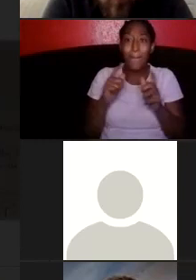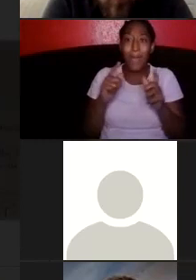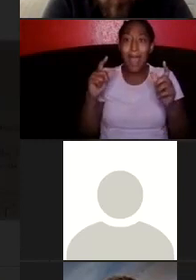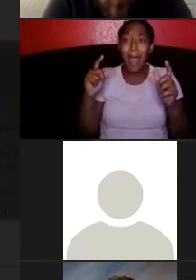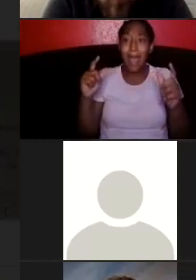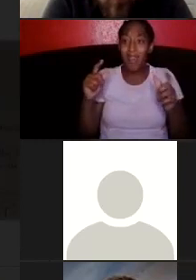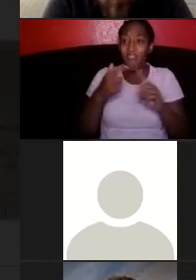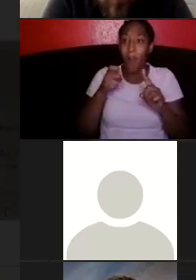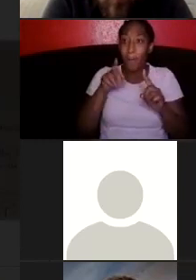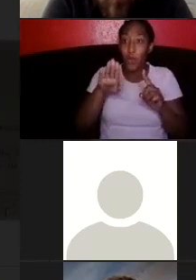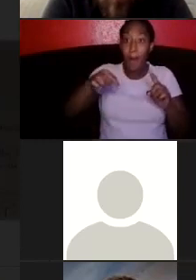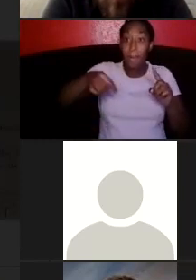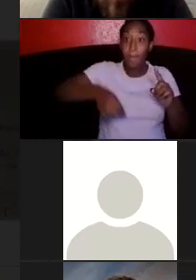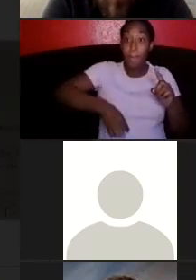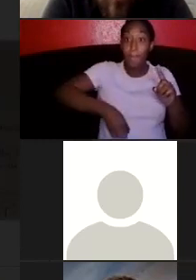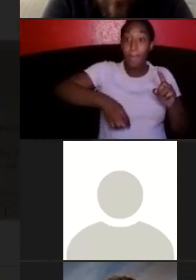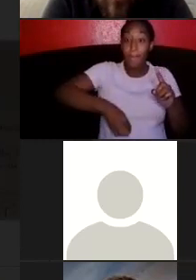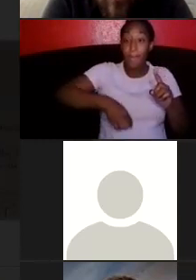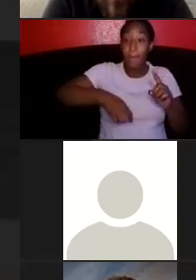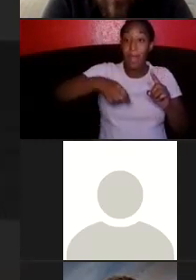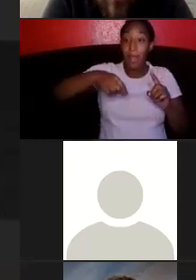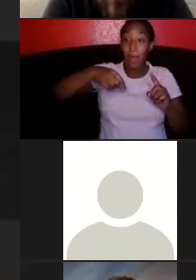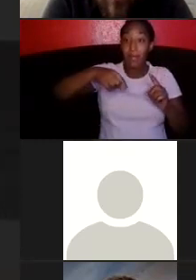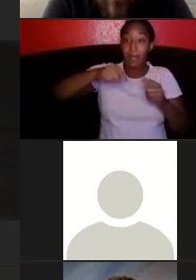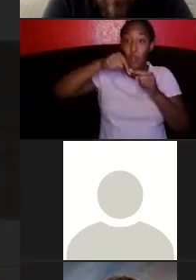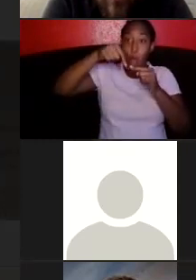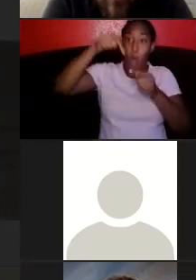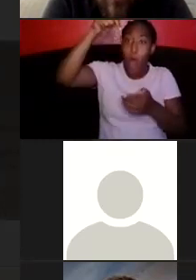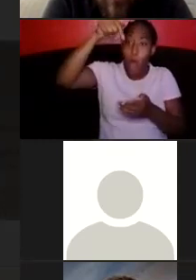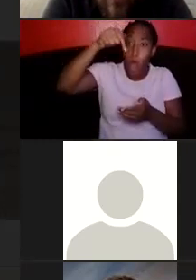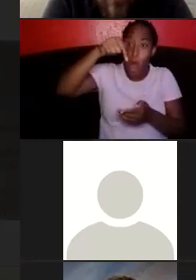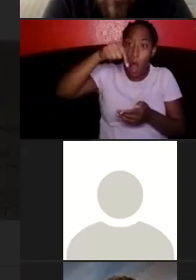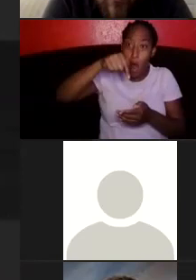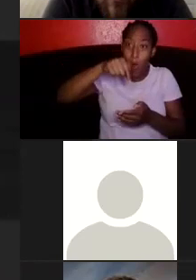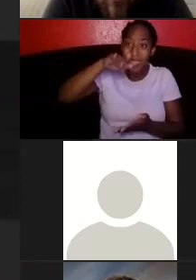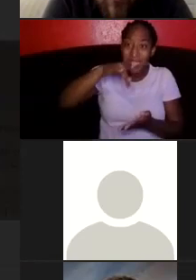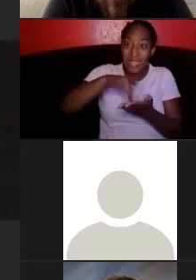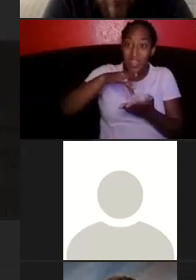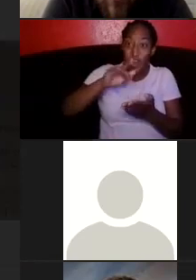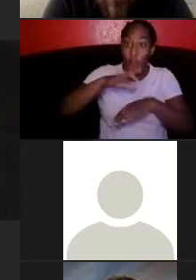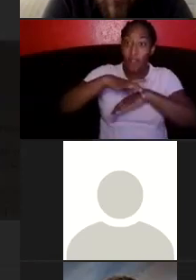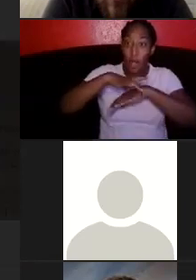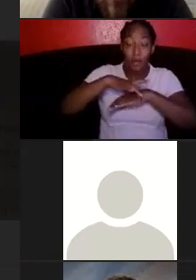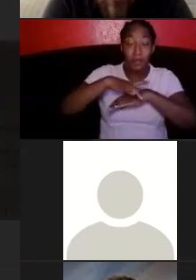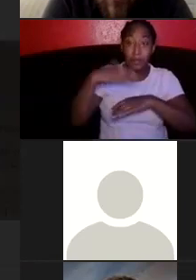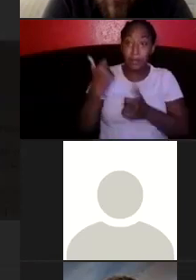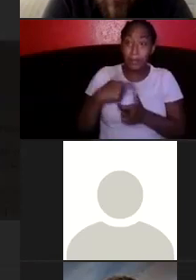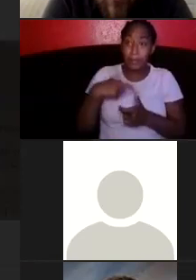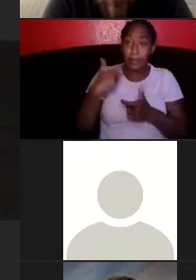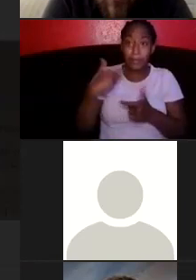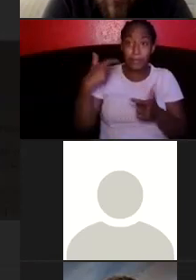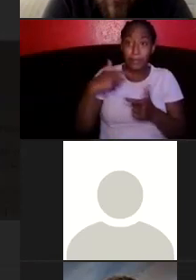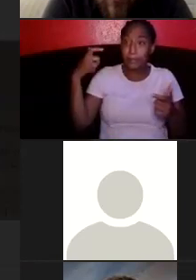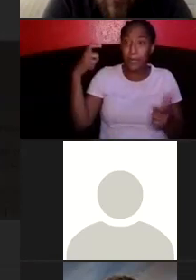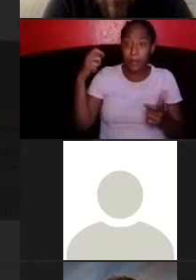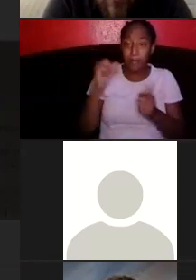right. So the distance between you, if you're standing on the Earth at sea level, is 6.38 times